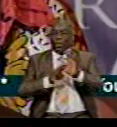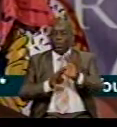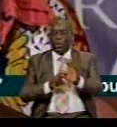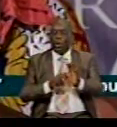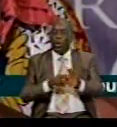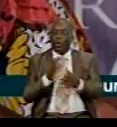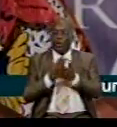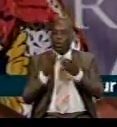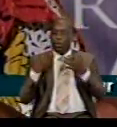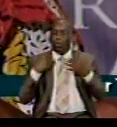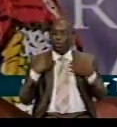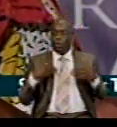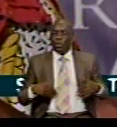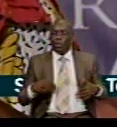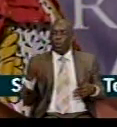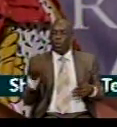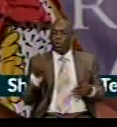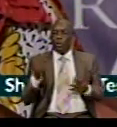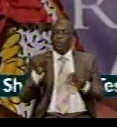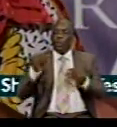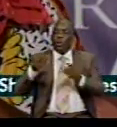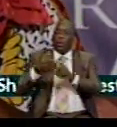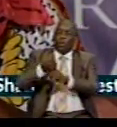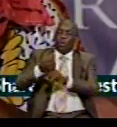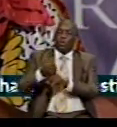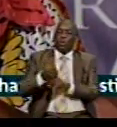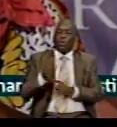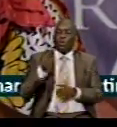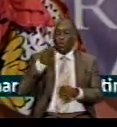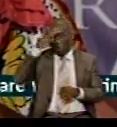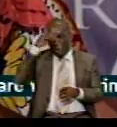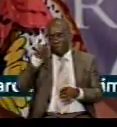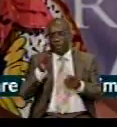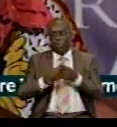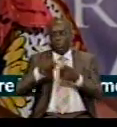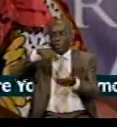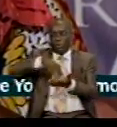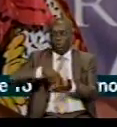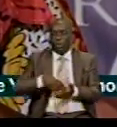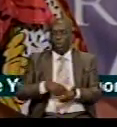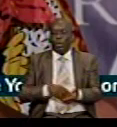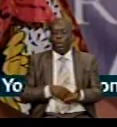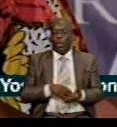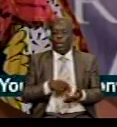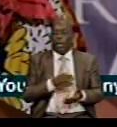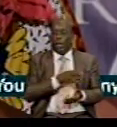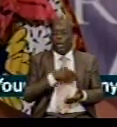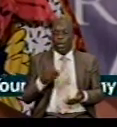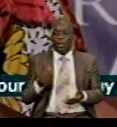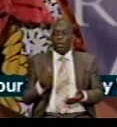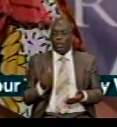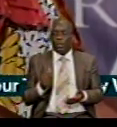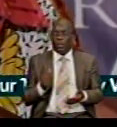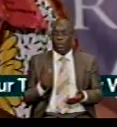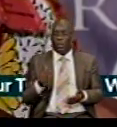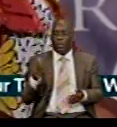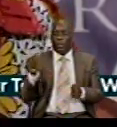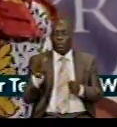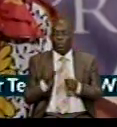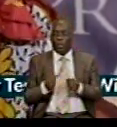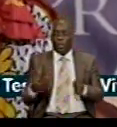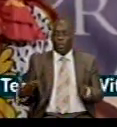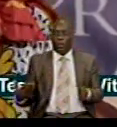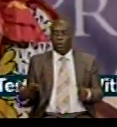got up myself and I've been walking around. So I believe that if it's not very, very, very,